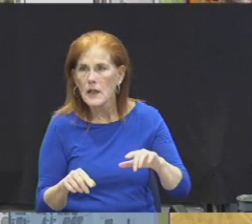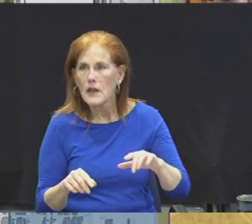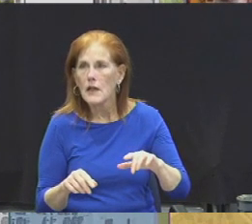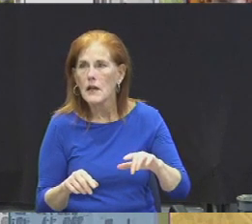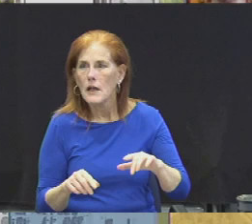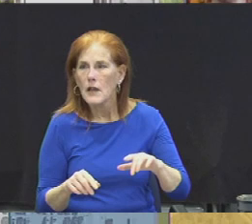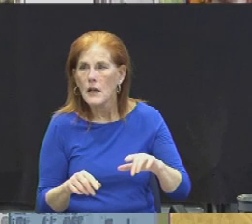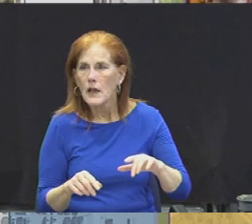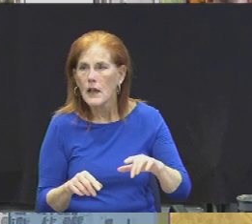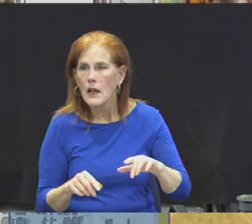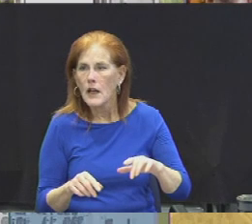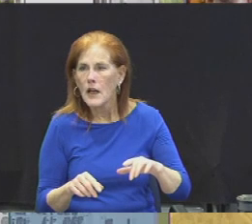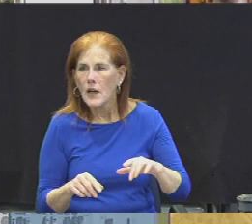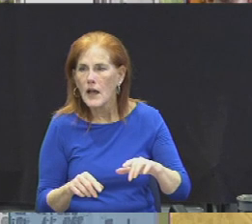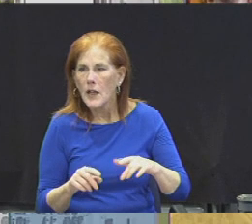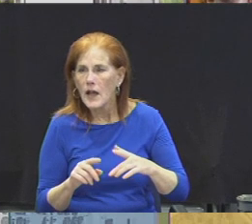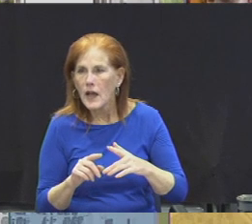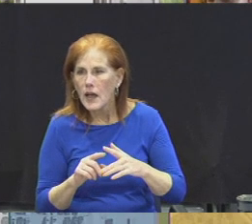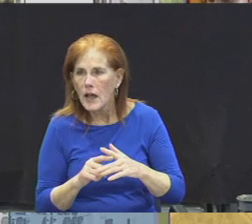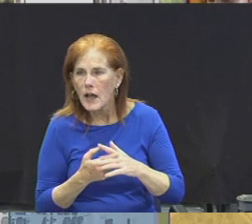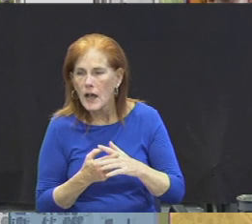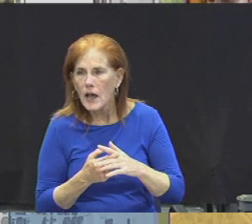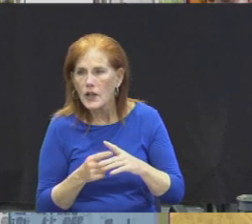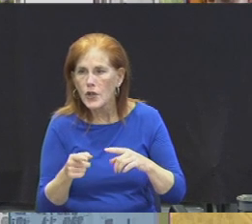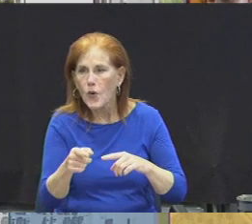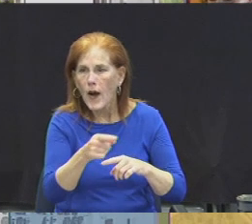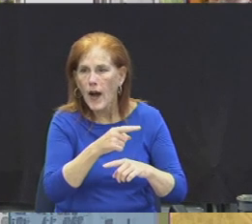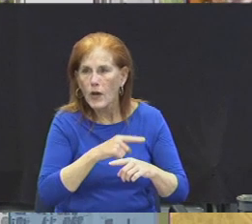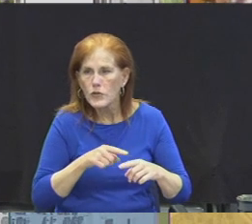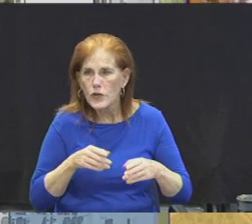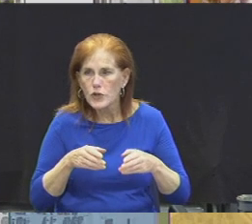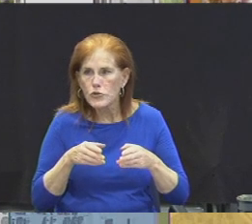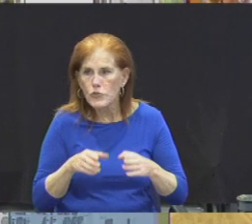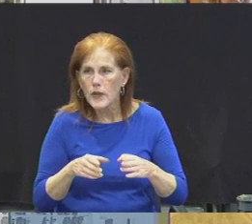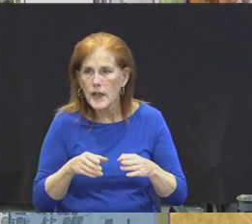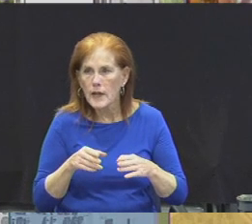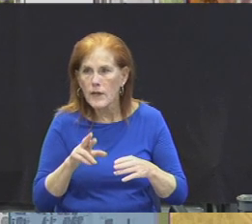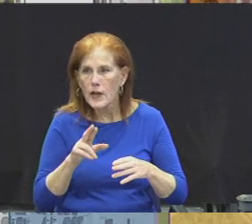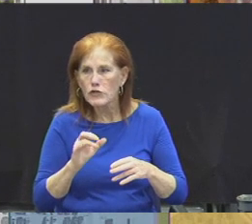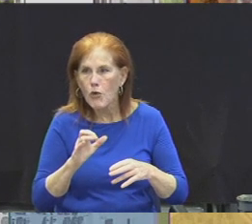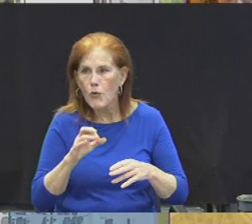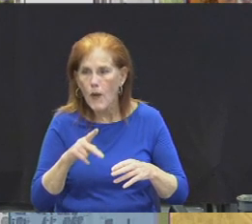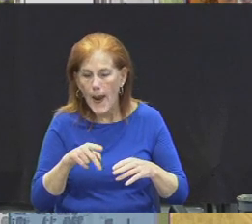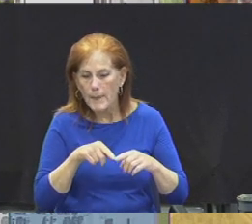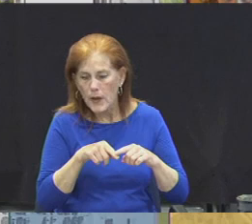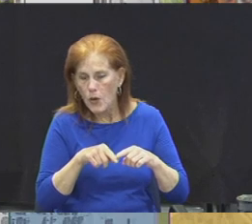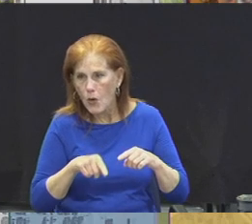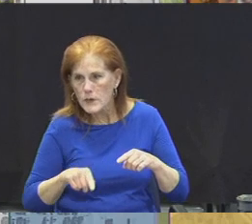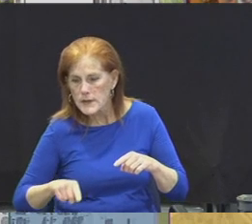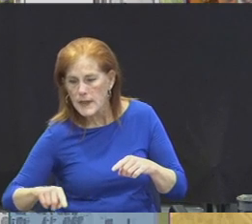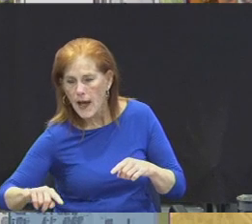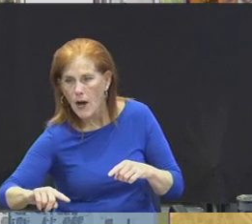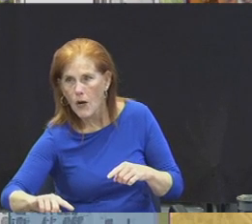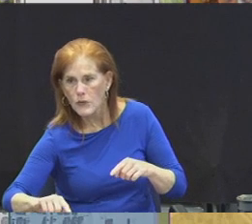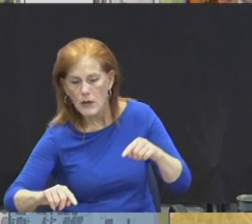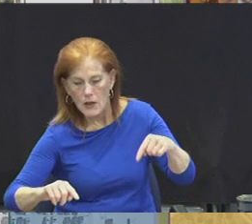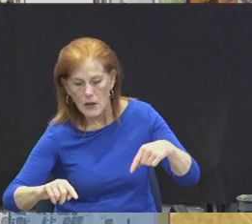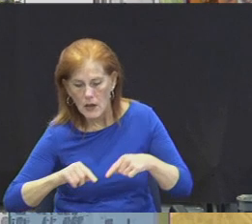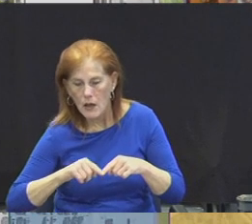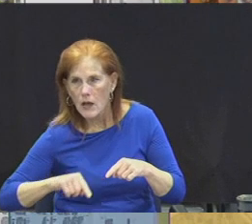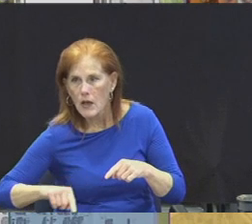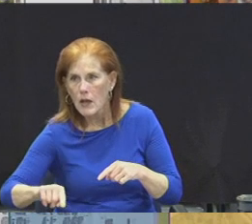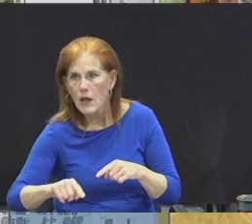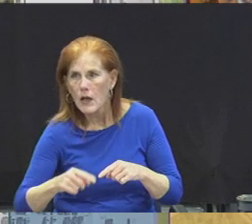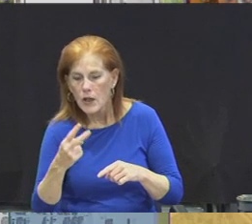starting here, you go out to the street and there's a ramp that takes you down here and the ramp goes down to here. So through these